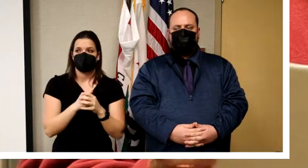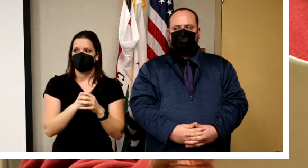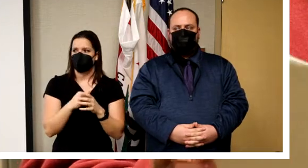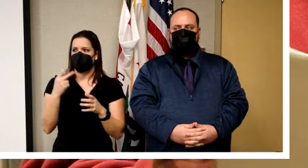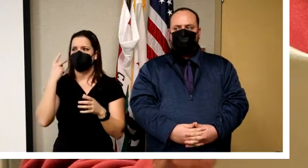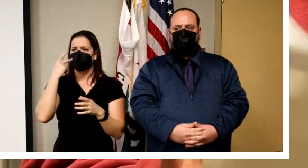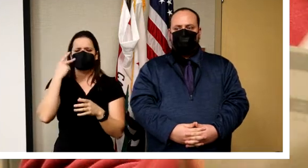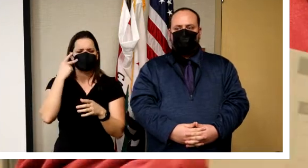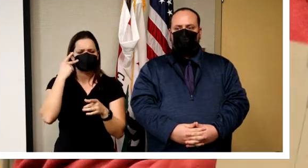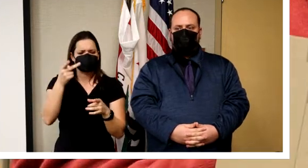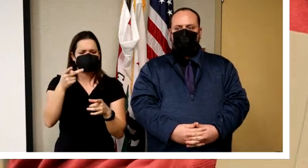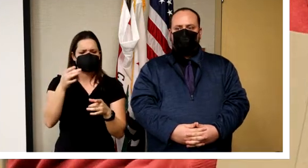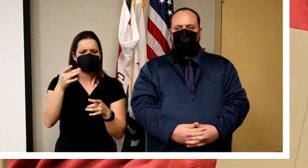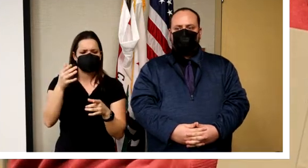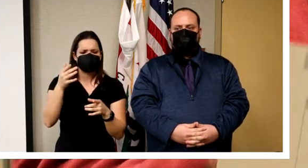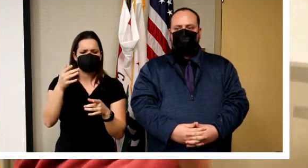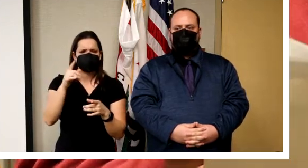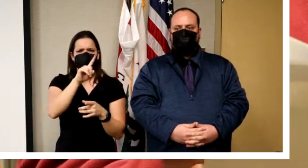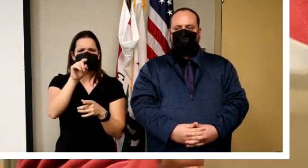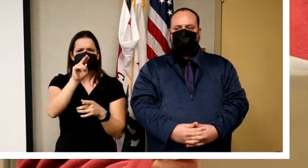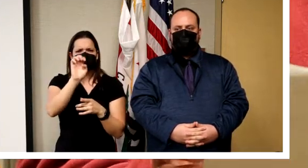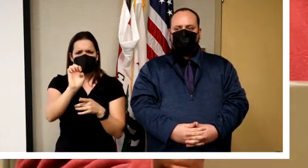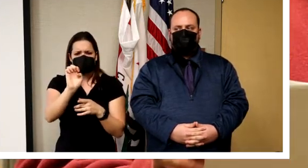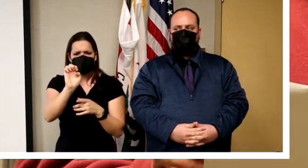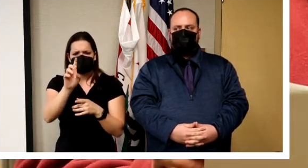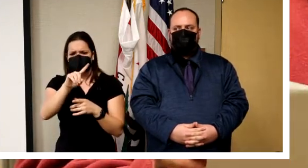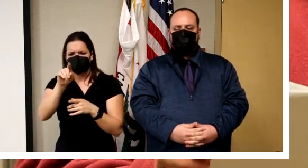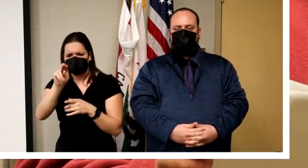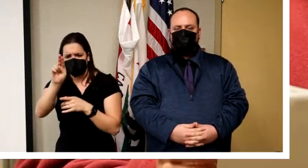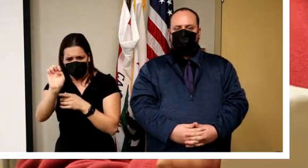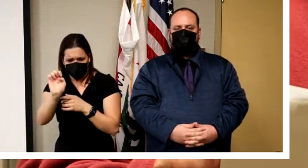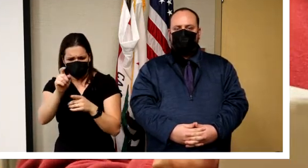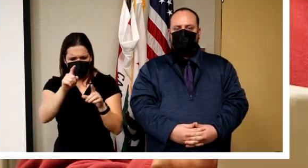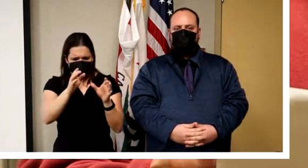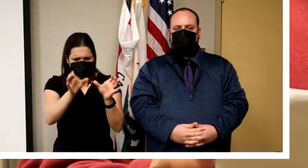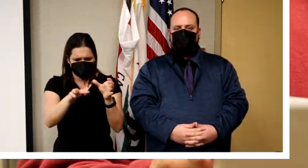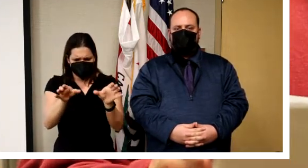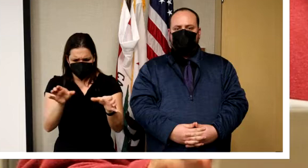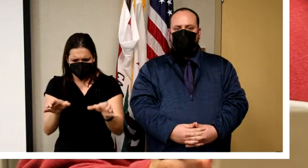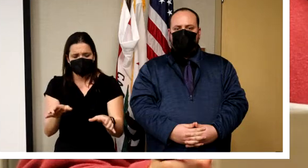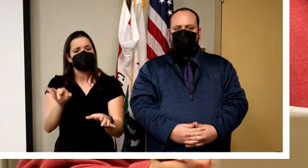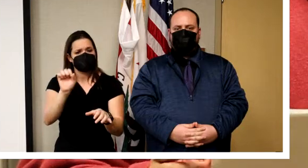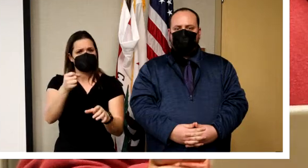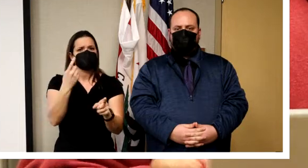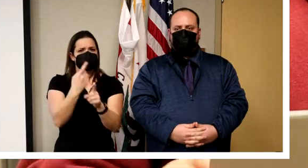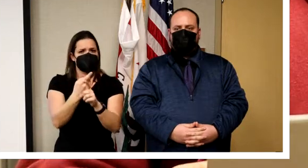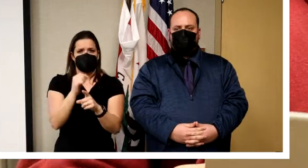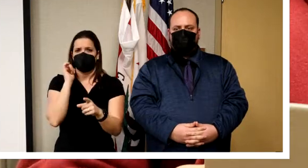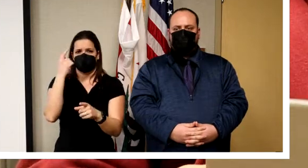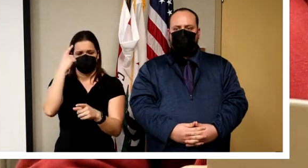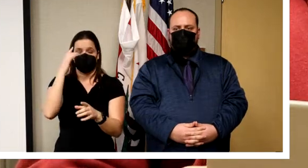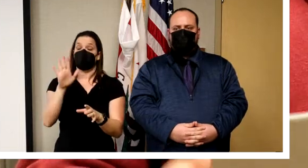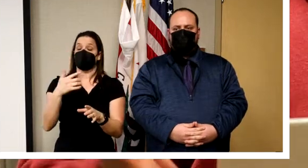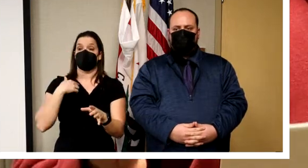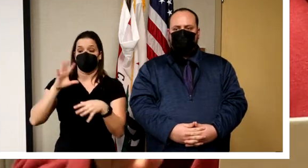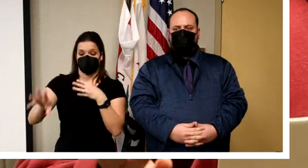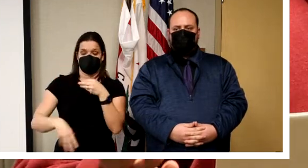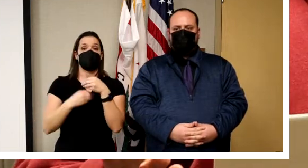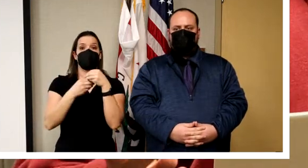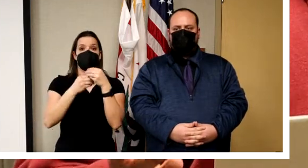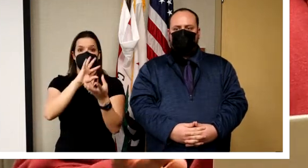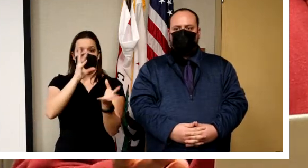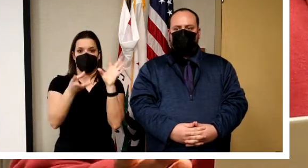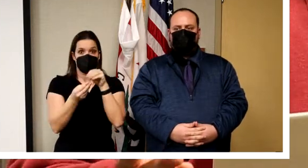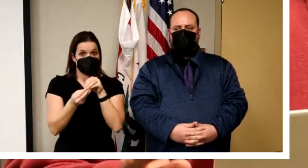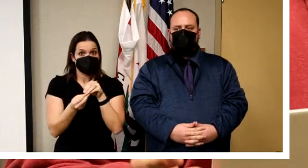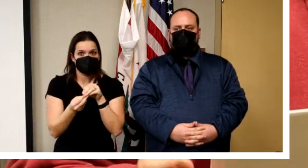I'm seeing it. it's by district. Yes, you're right. And I don't think I would have to add that all up,